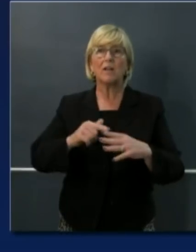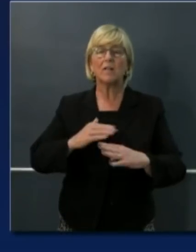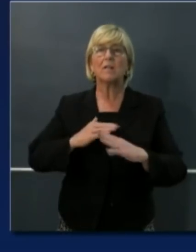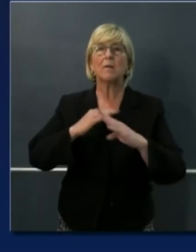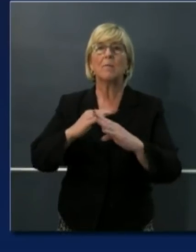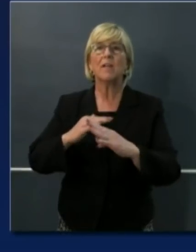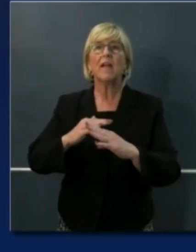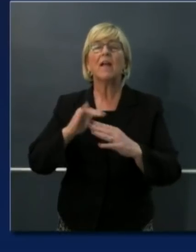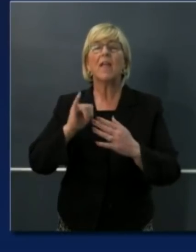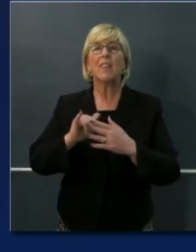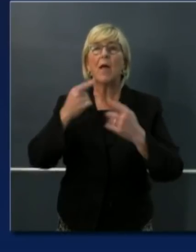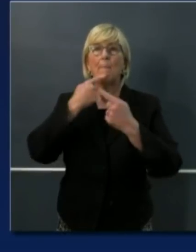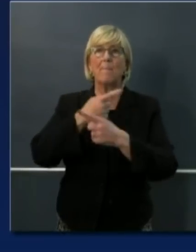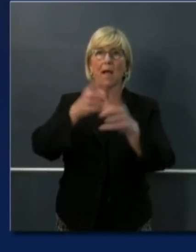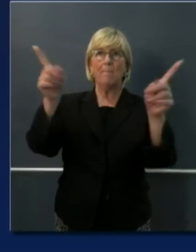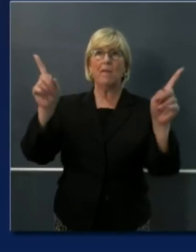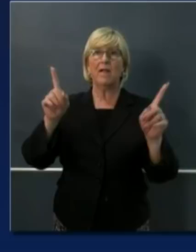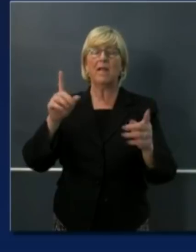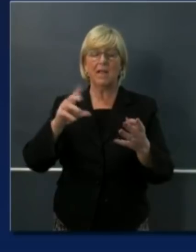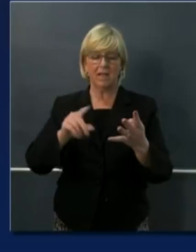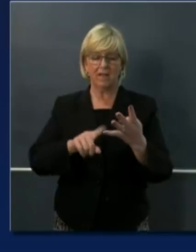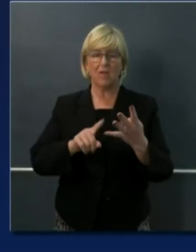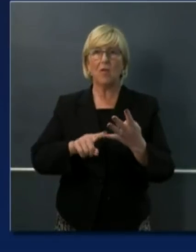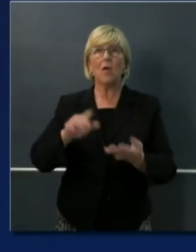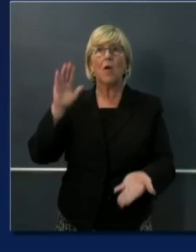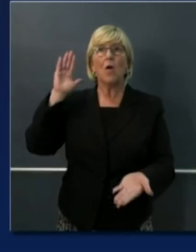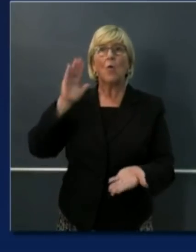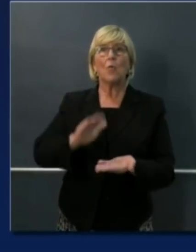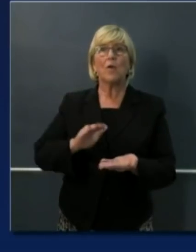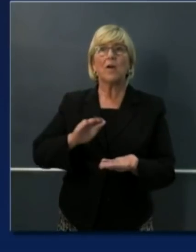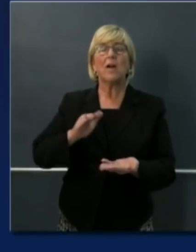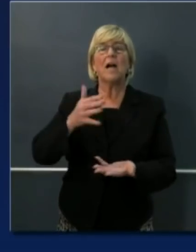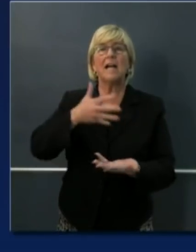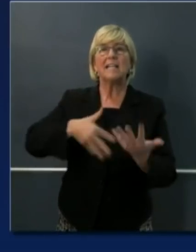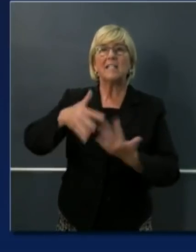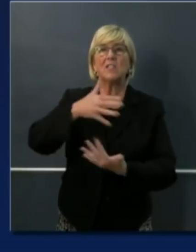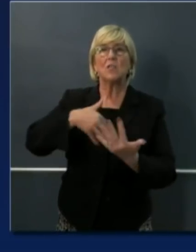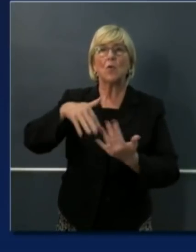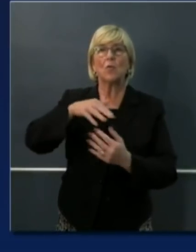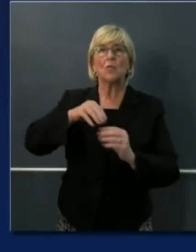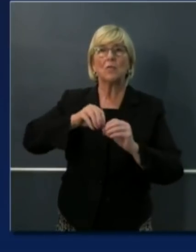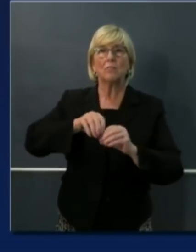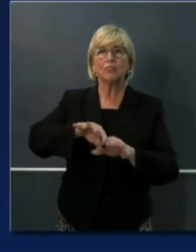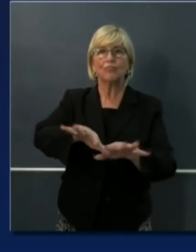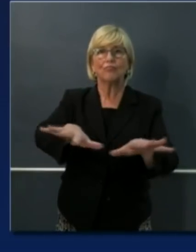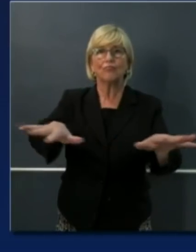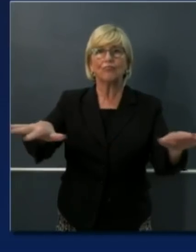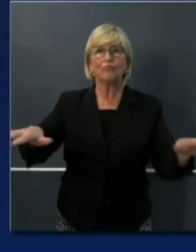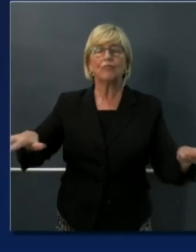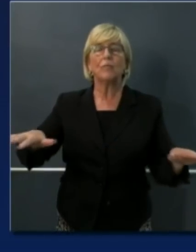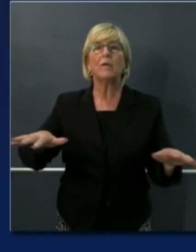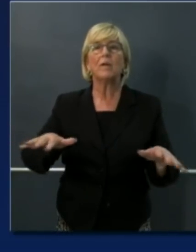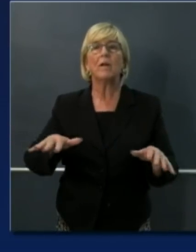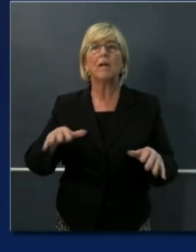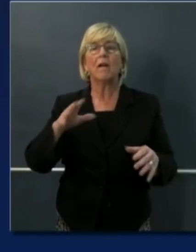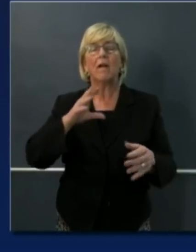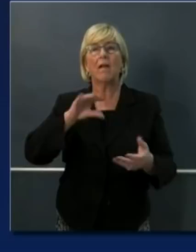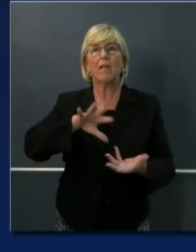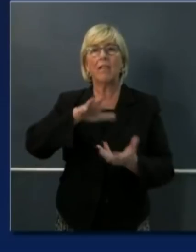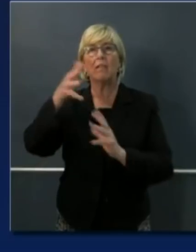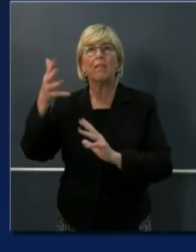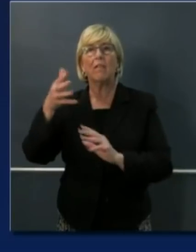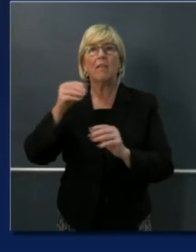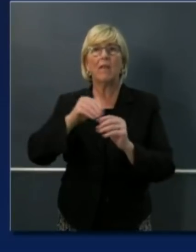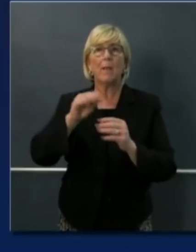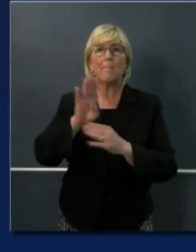of the public, and we want to reduce the social, emotional, and economic disruptions that many of us are